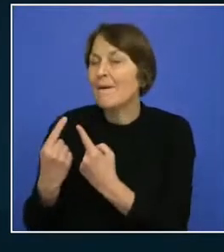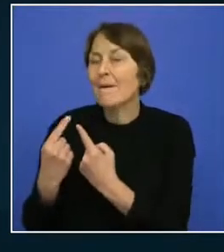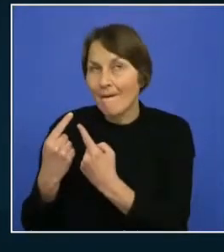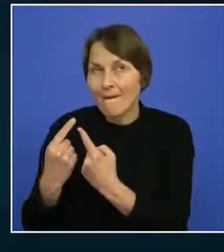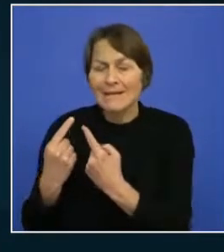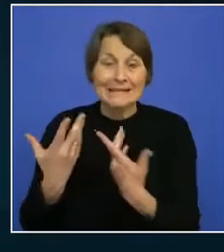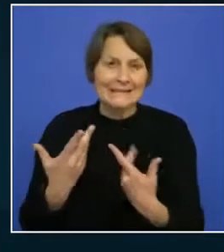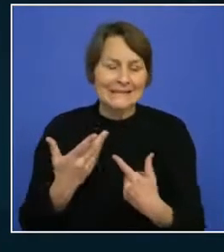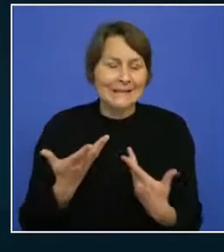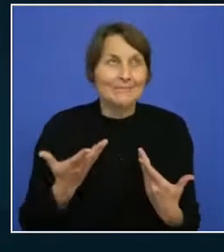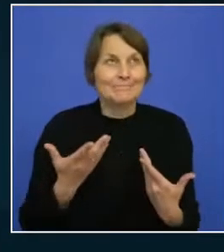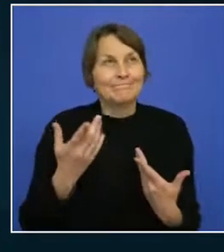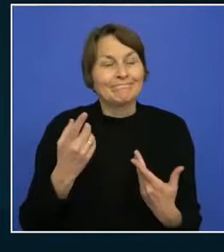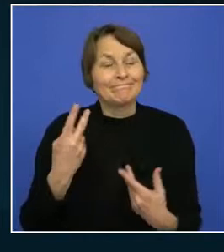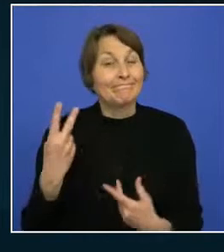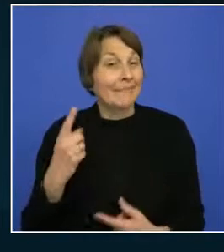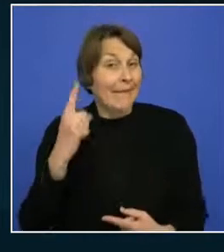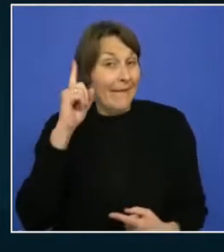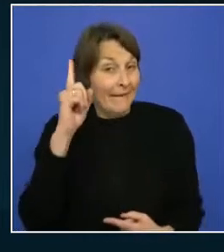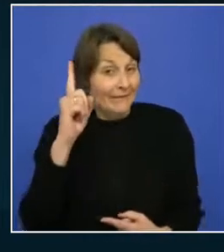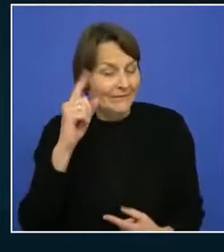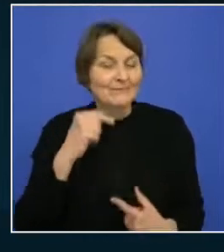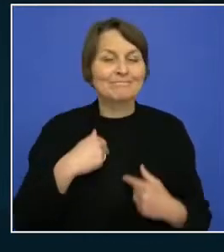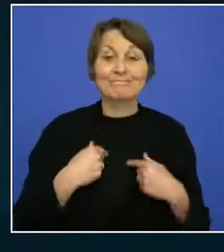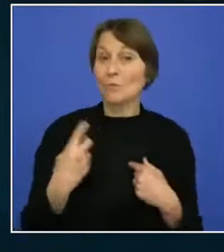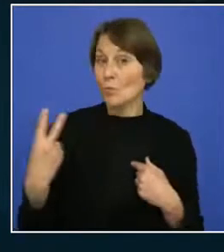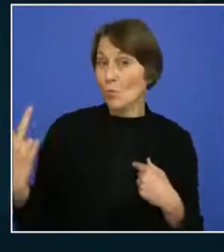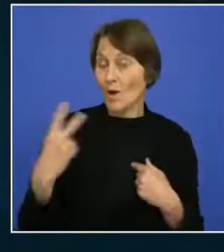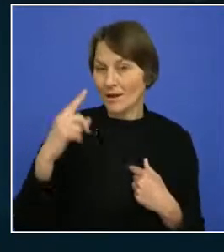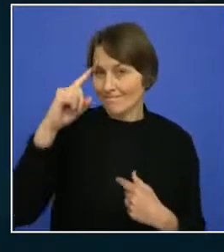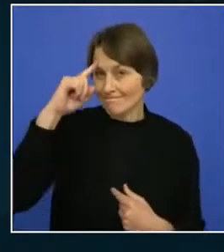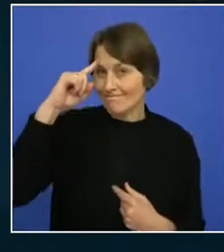honestly. What if we created